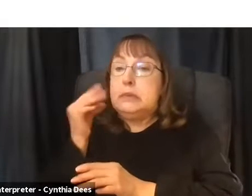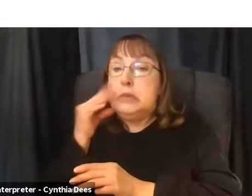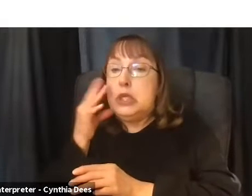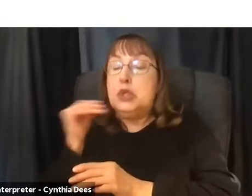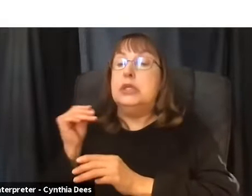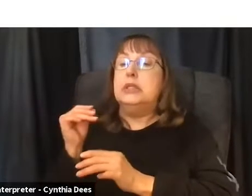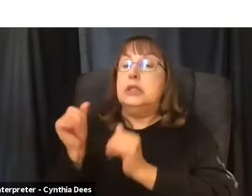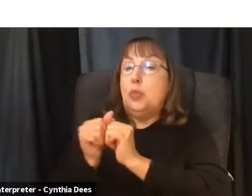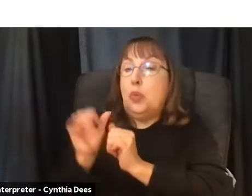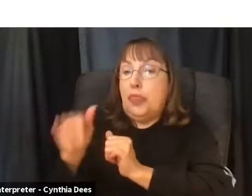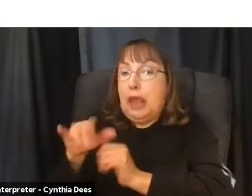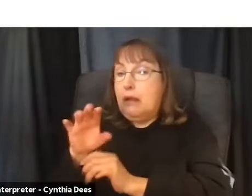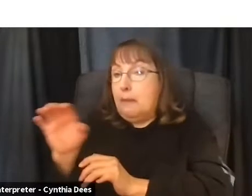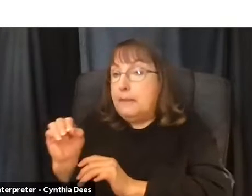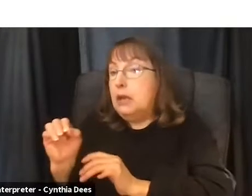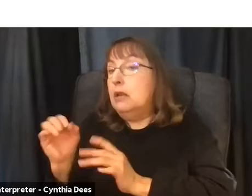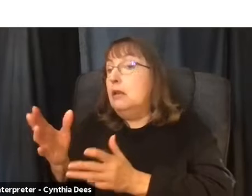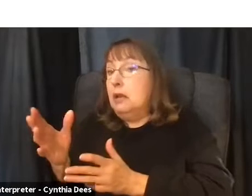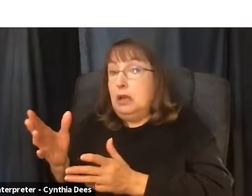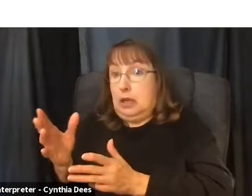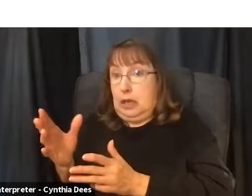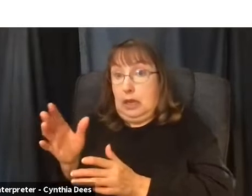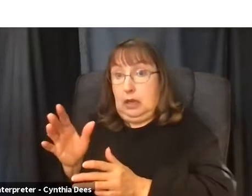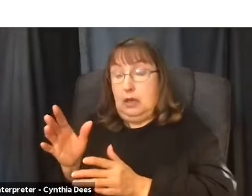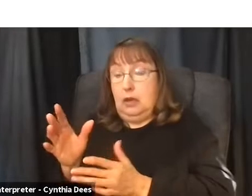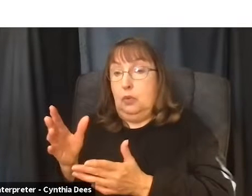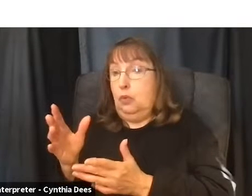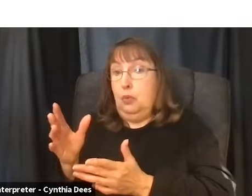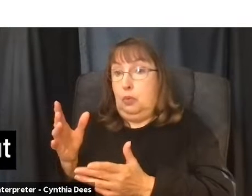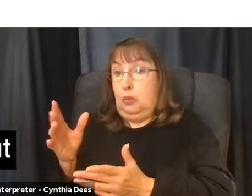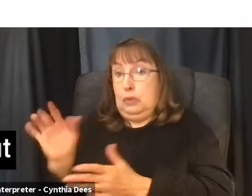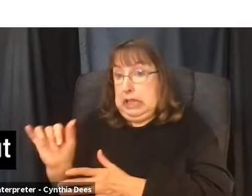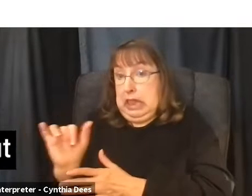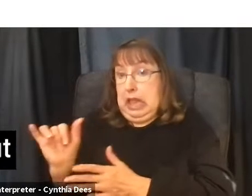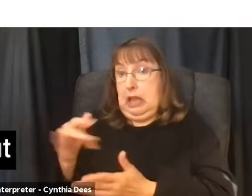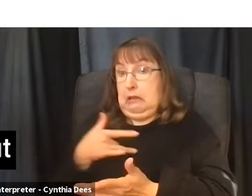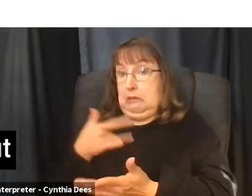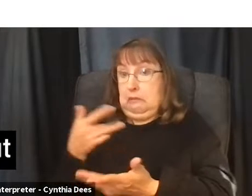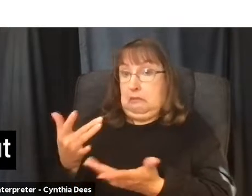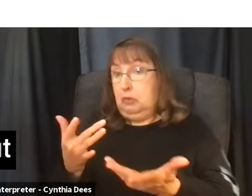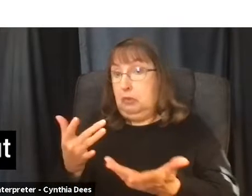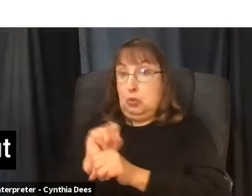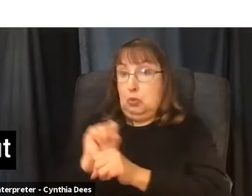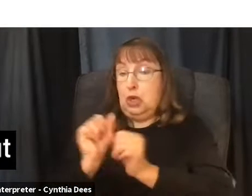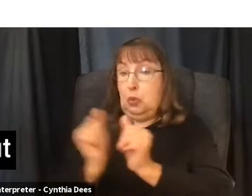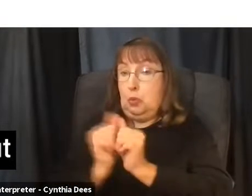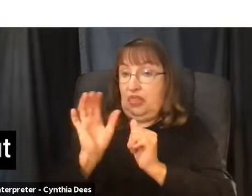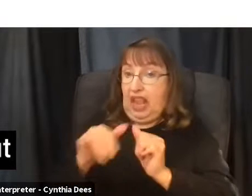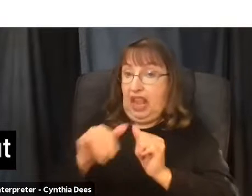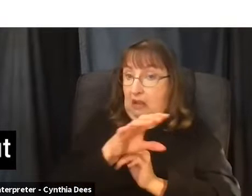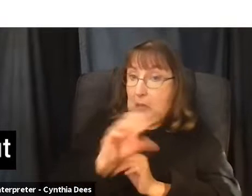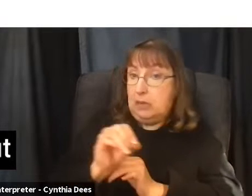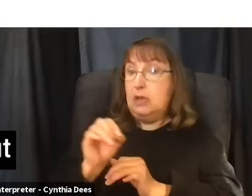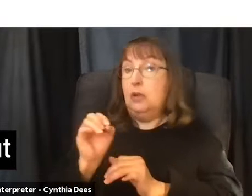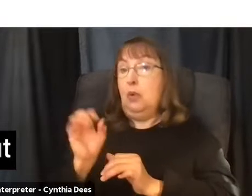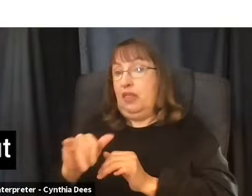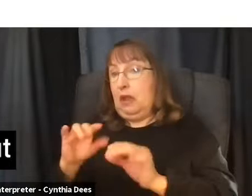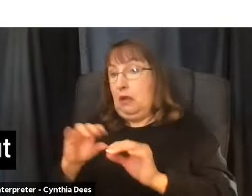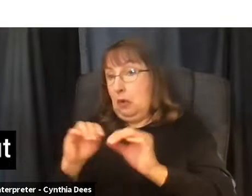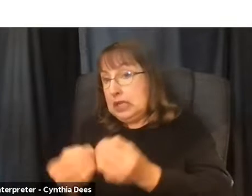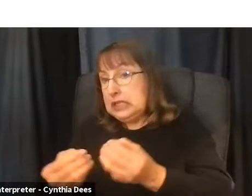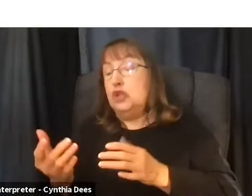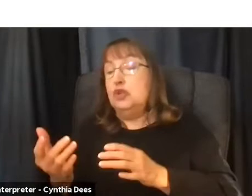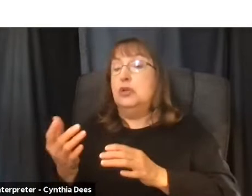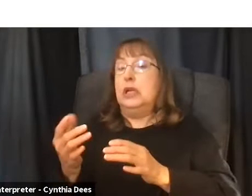personal experiences of what it is like to work in this company and how this organization really